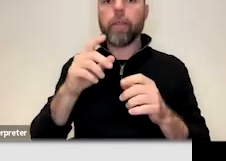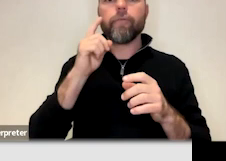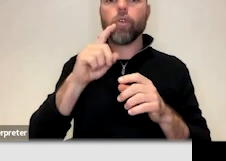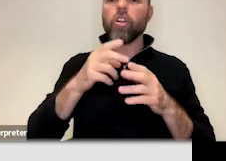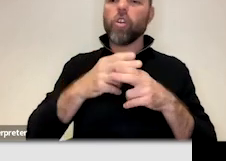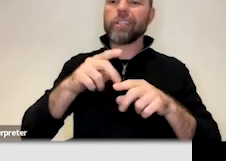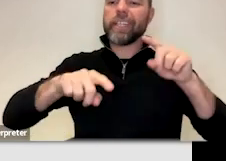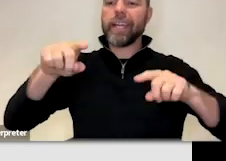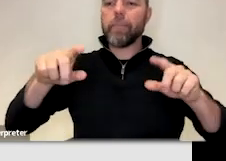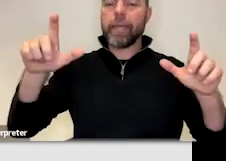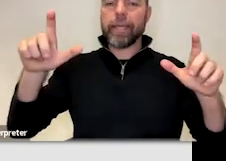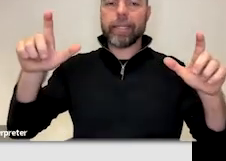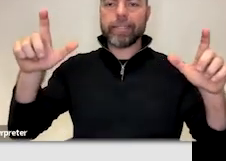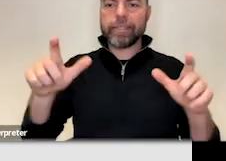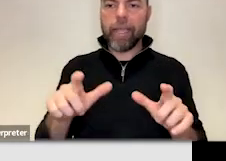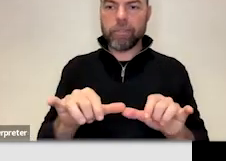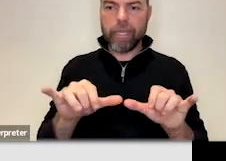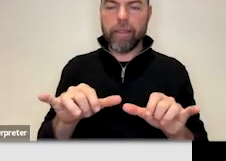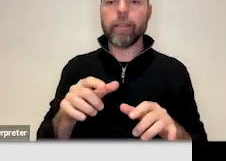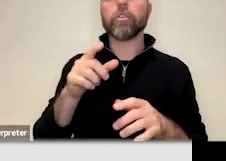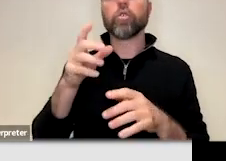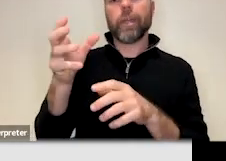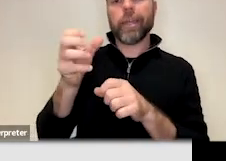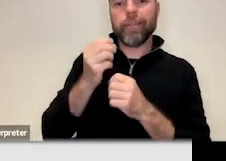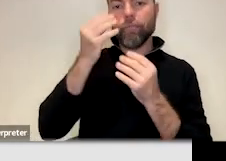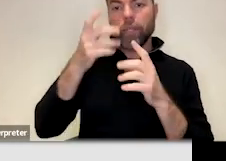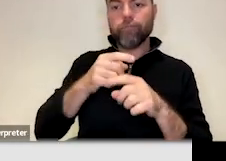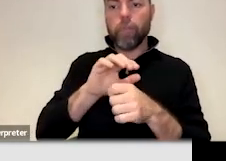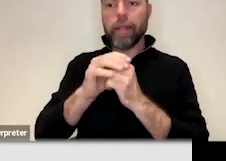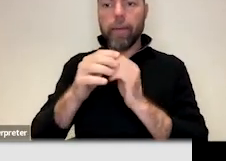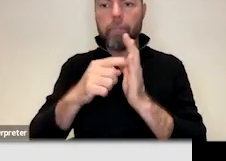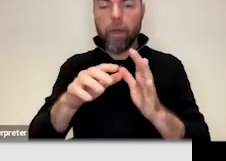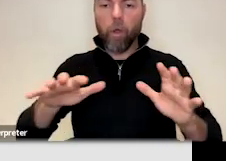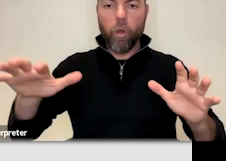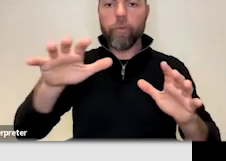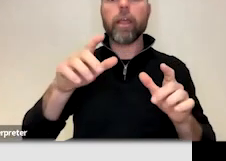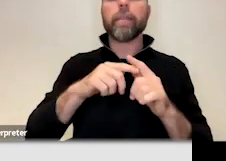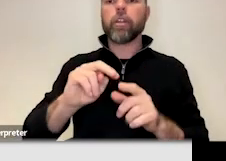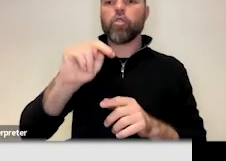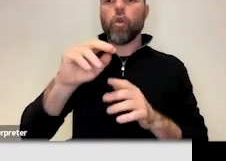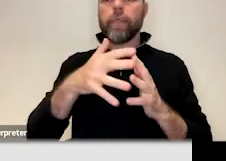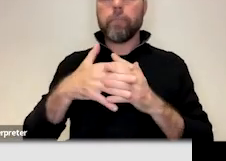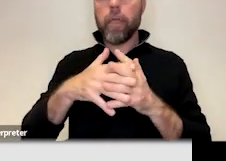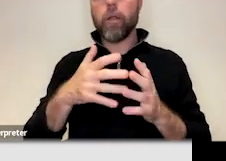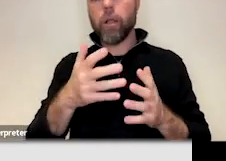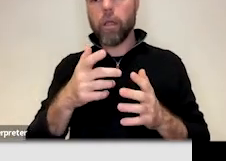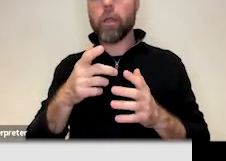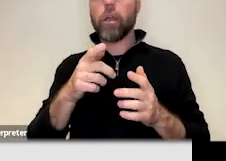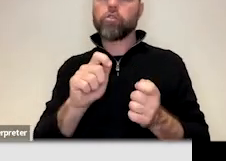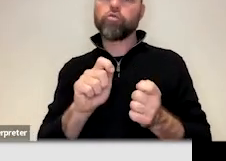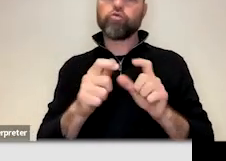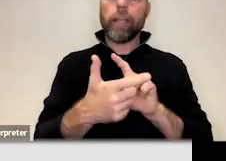downscaling. So by taking information from these global climate models, the regional climate model of North America effectively translates